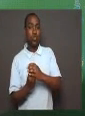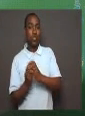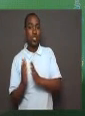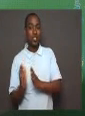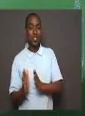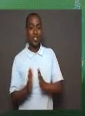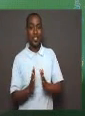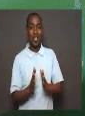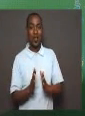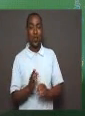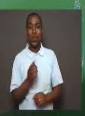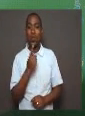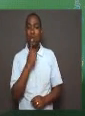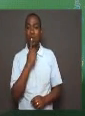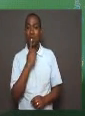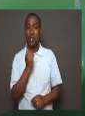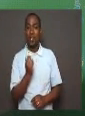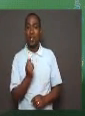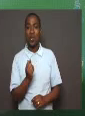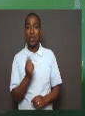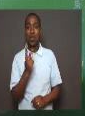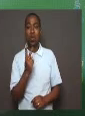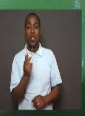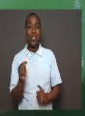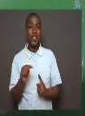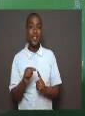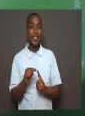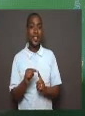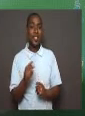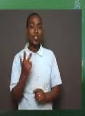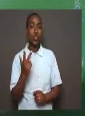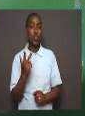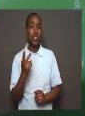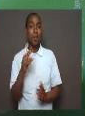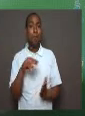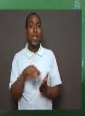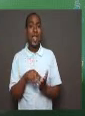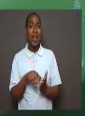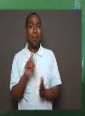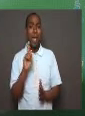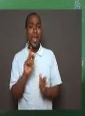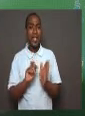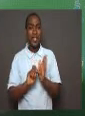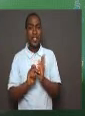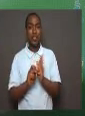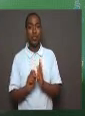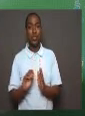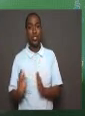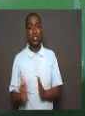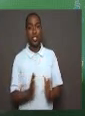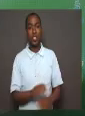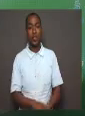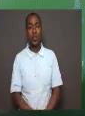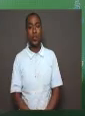a rate of 2 to 3 million per second. Once